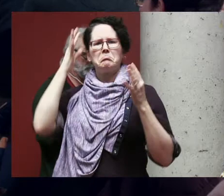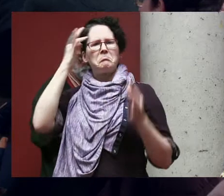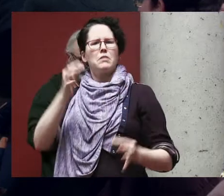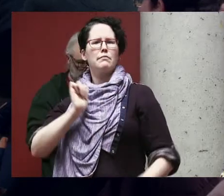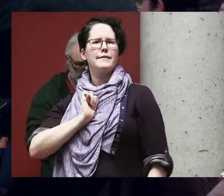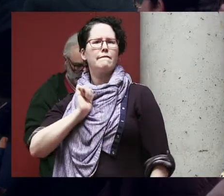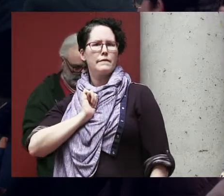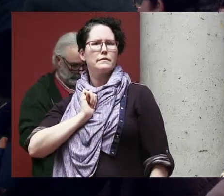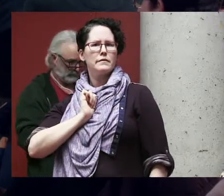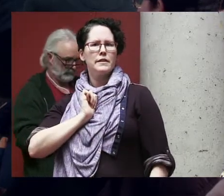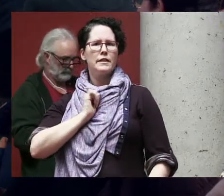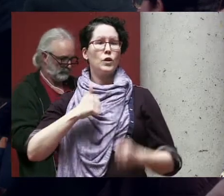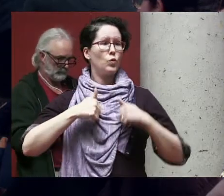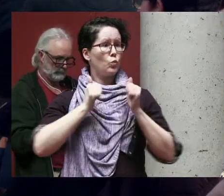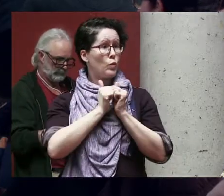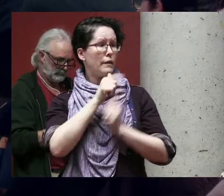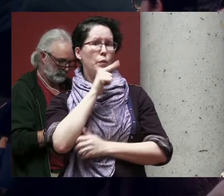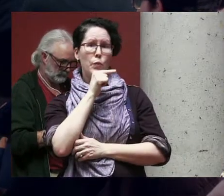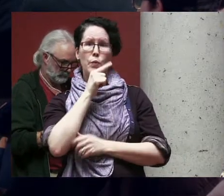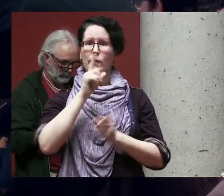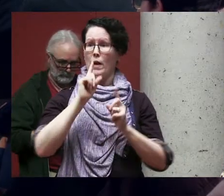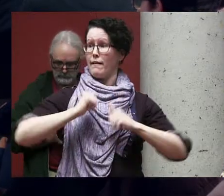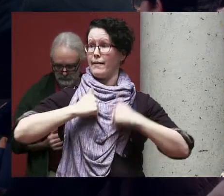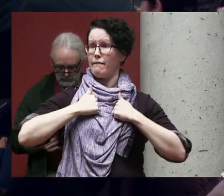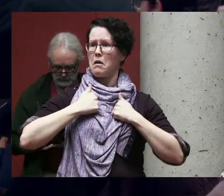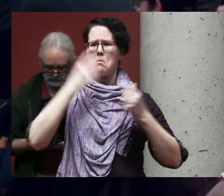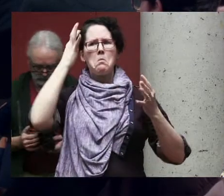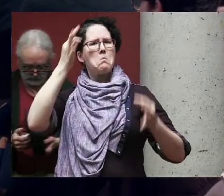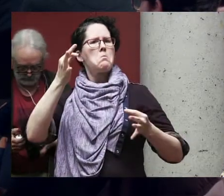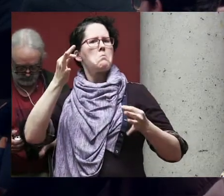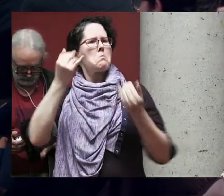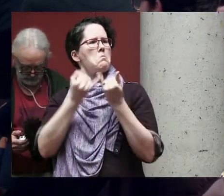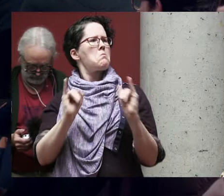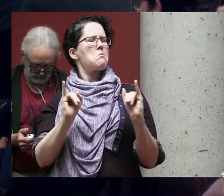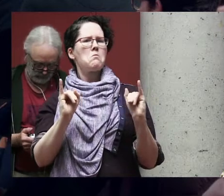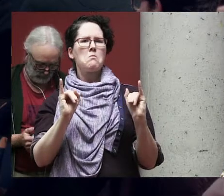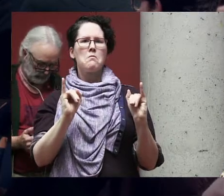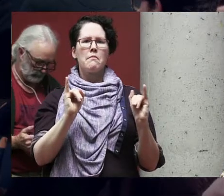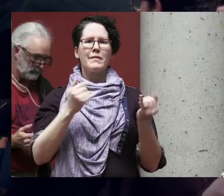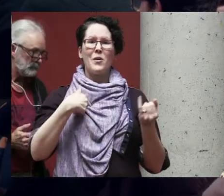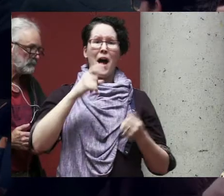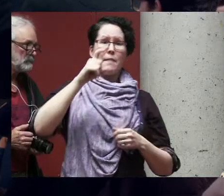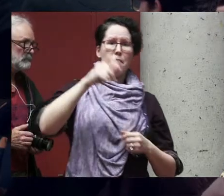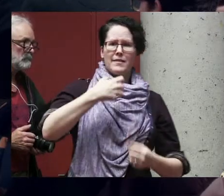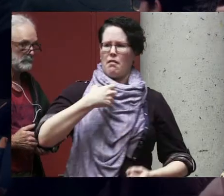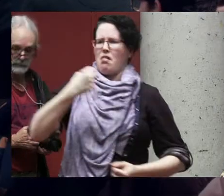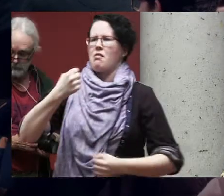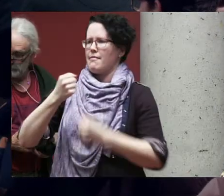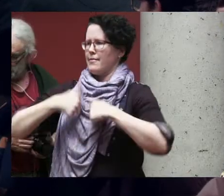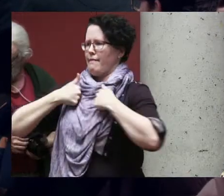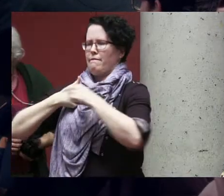where and with whom they live on an equal basis with others and are not obliged to live in a particular living